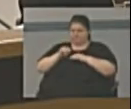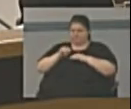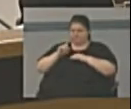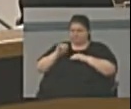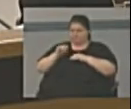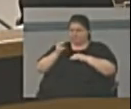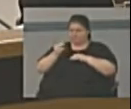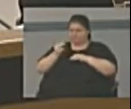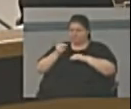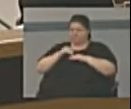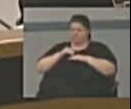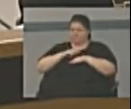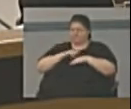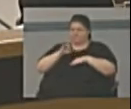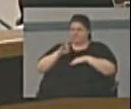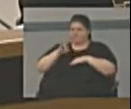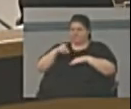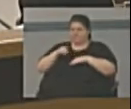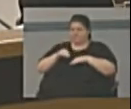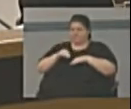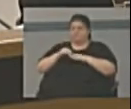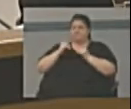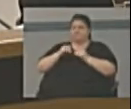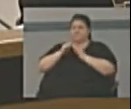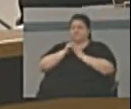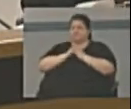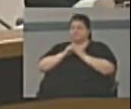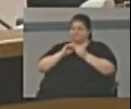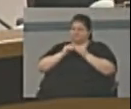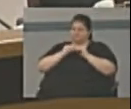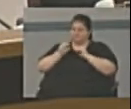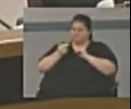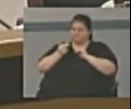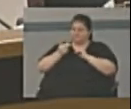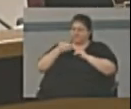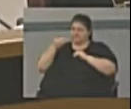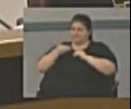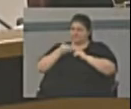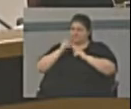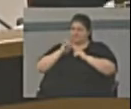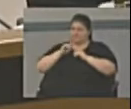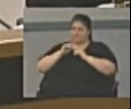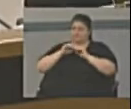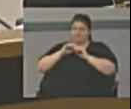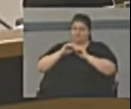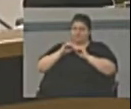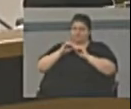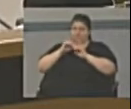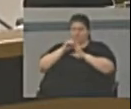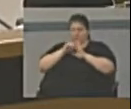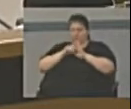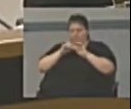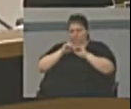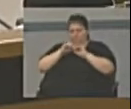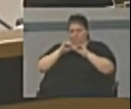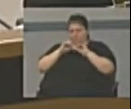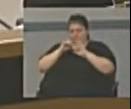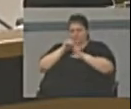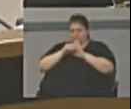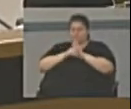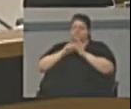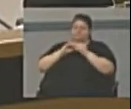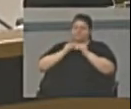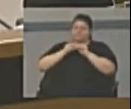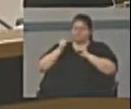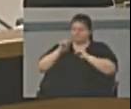p.m. Move to agenda item number 13, introduction and first public hearing on ordinance number 1756, text amendment